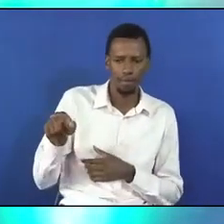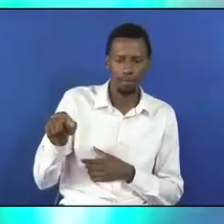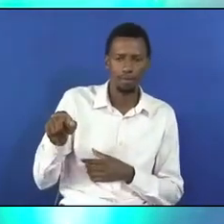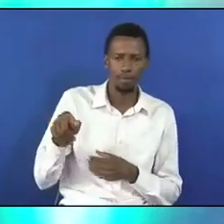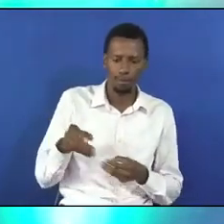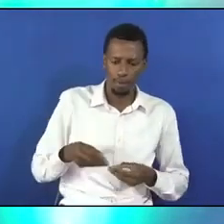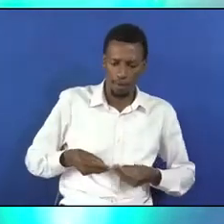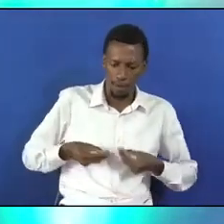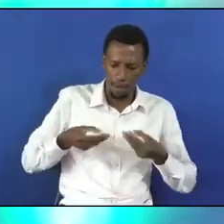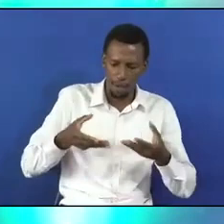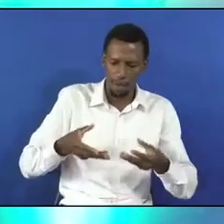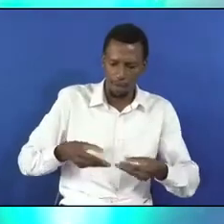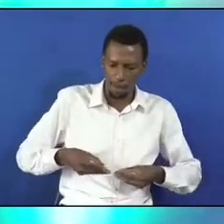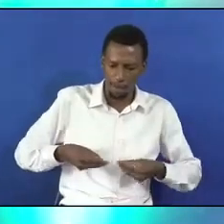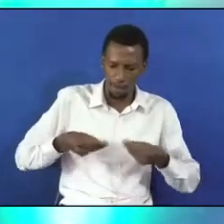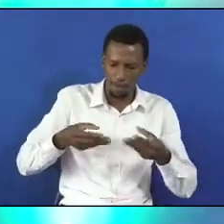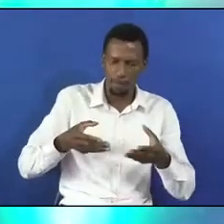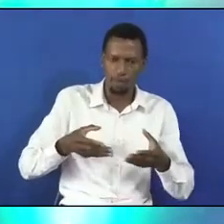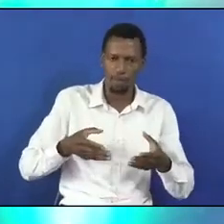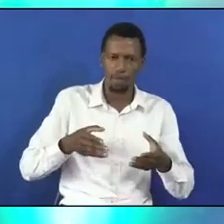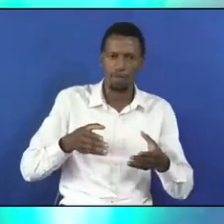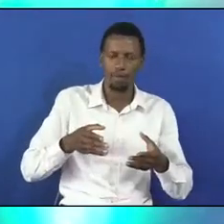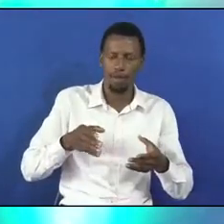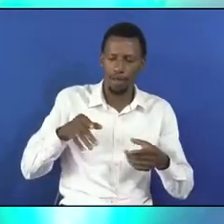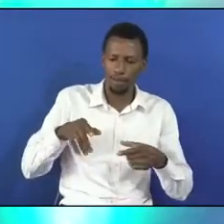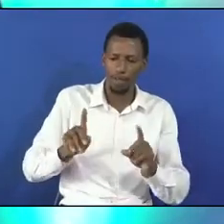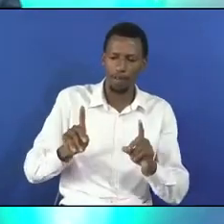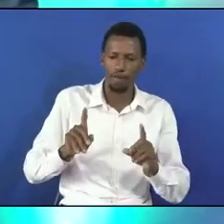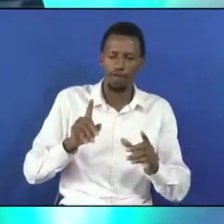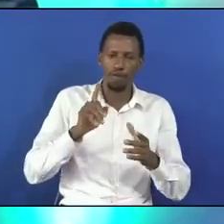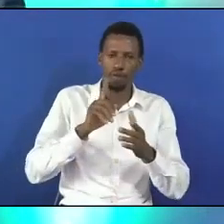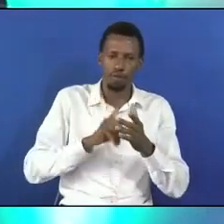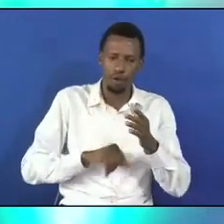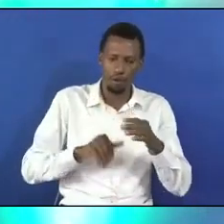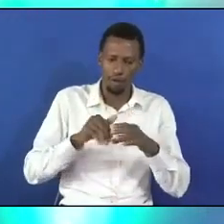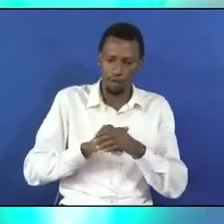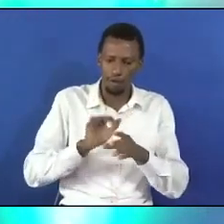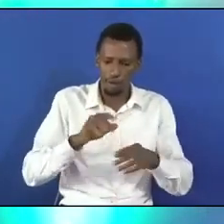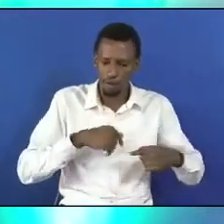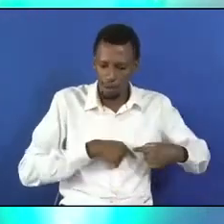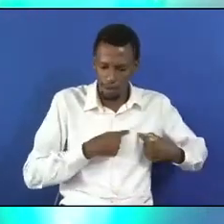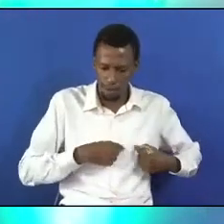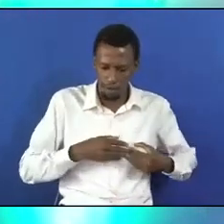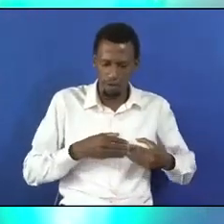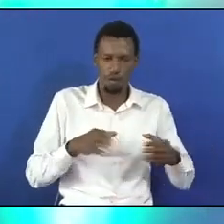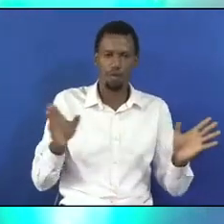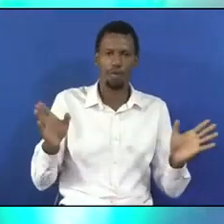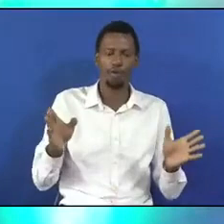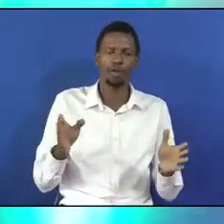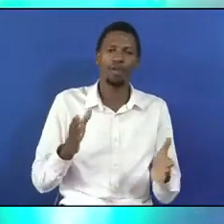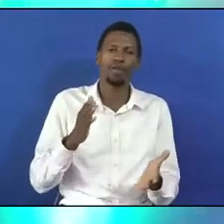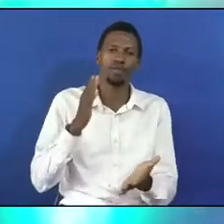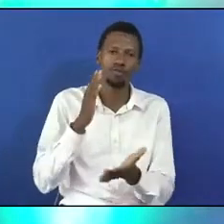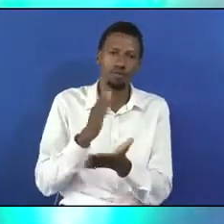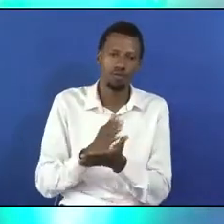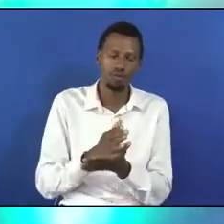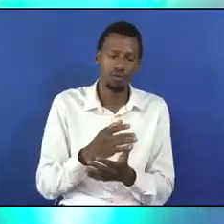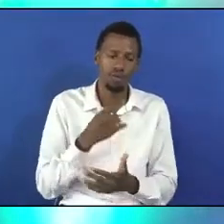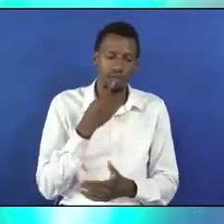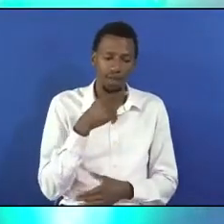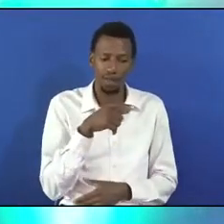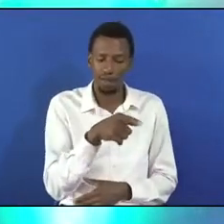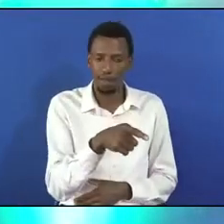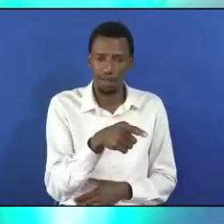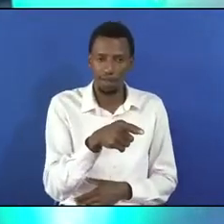expressed himself, and what was in his heart came out. And today we can assuredly say that indeed that offering was not